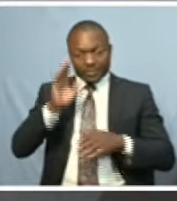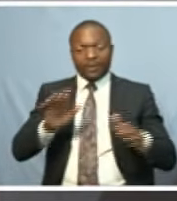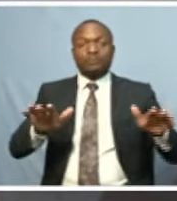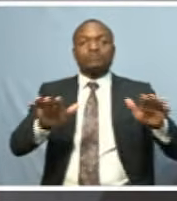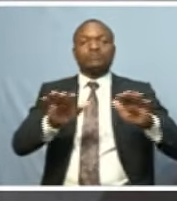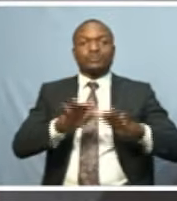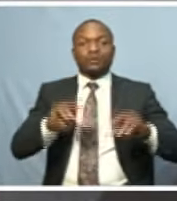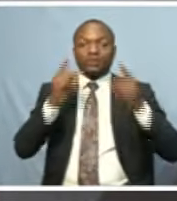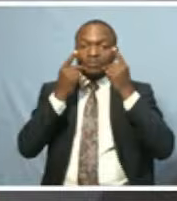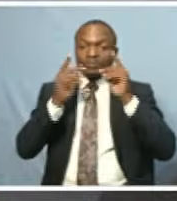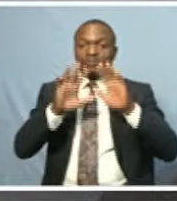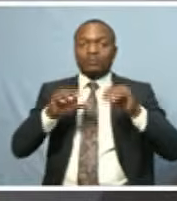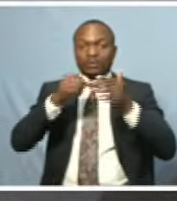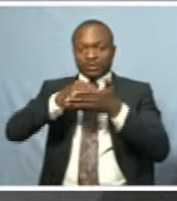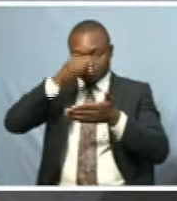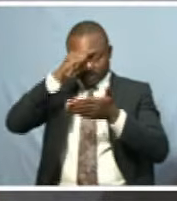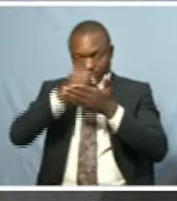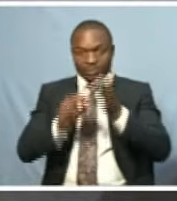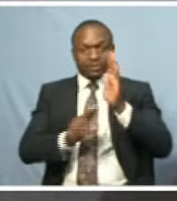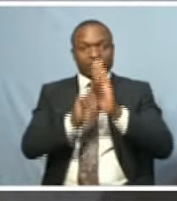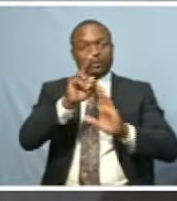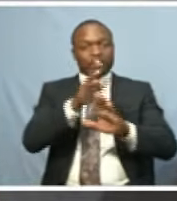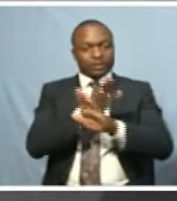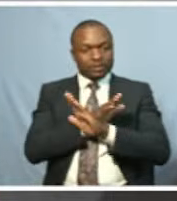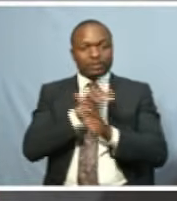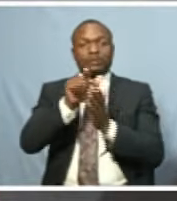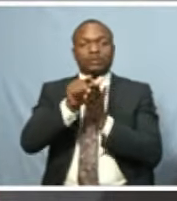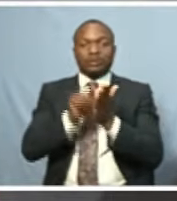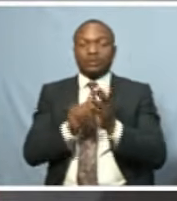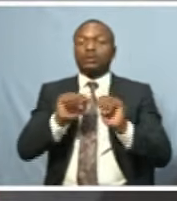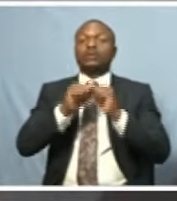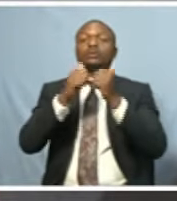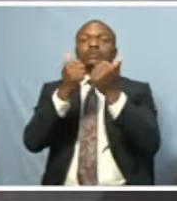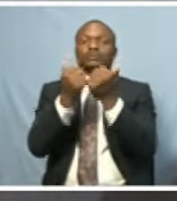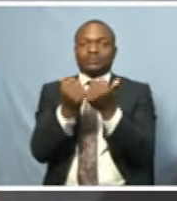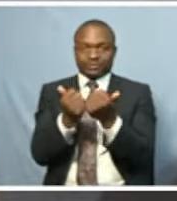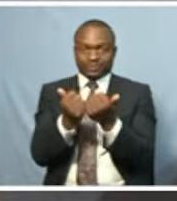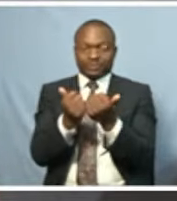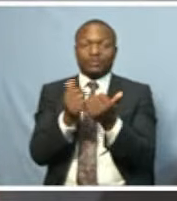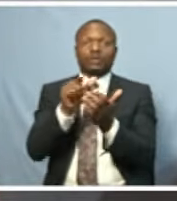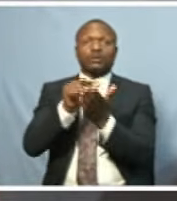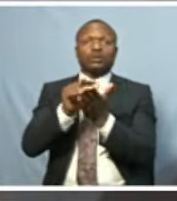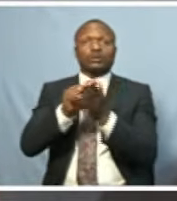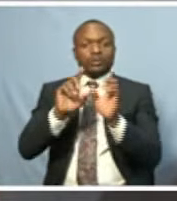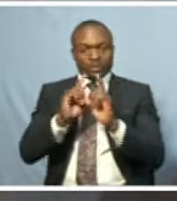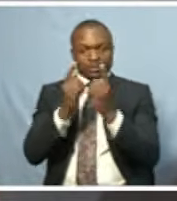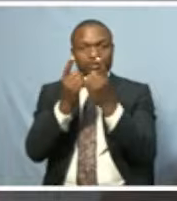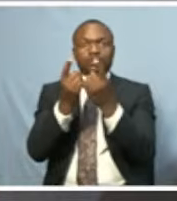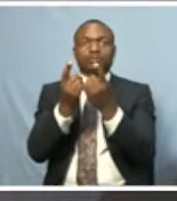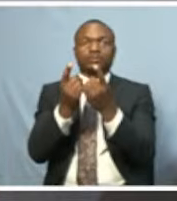the public gallery of students from the University of Zambia Law Association in Lusaka District,